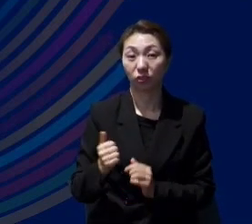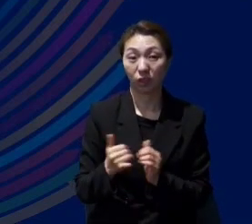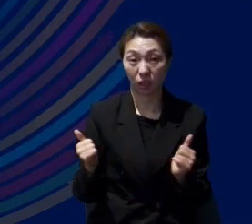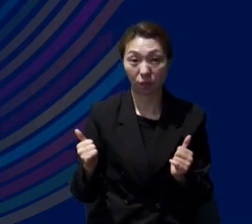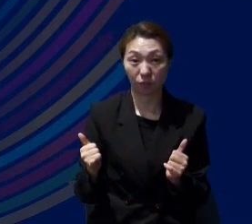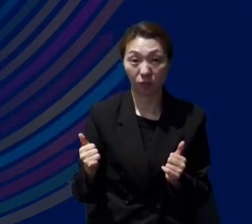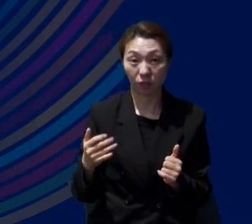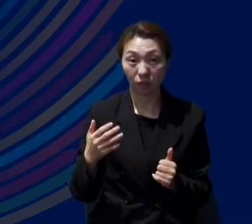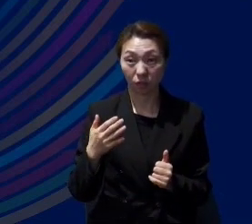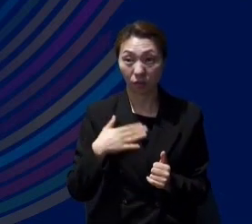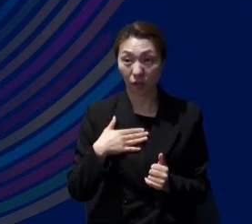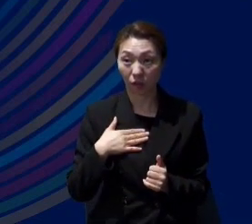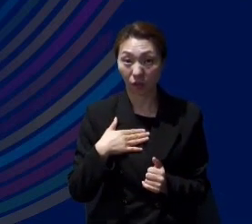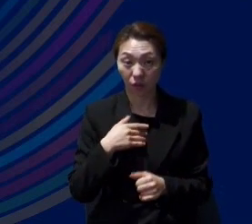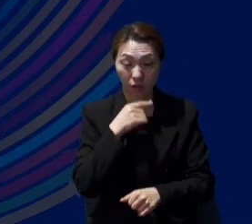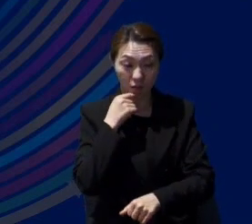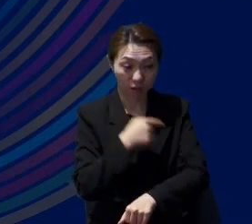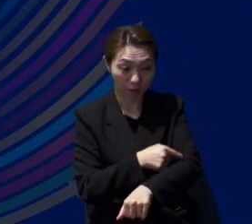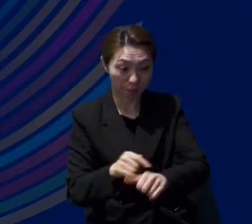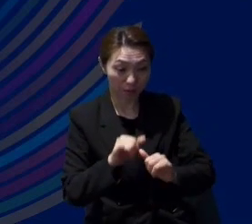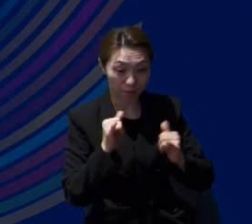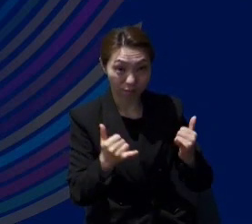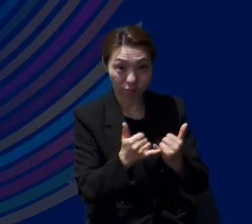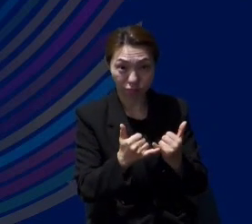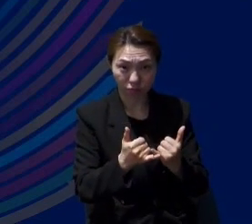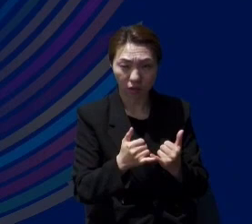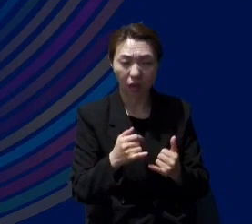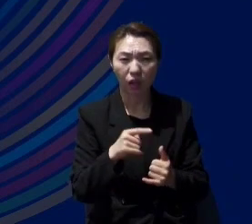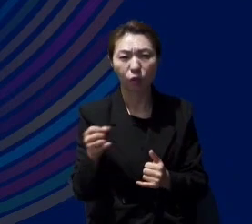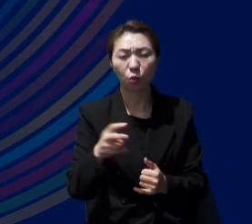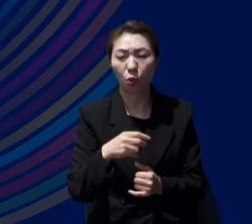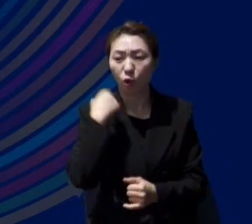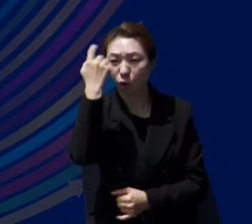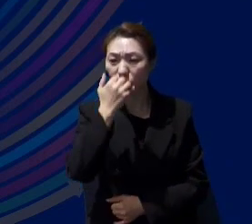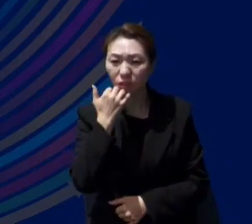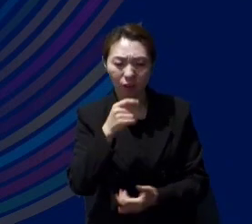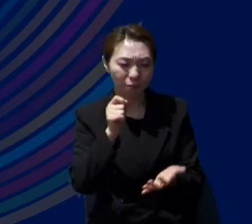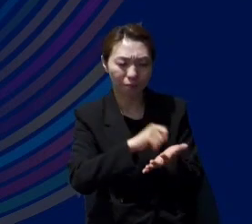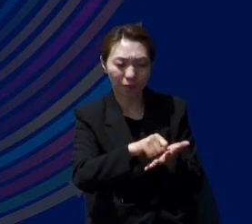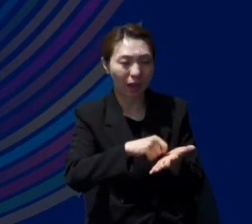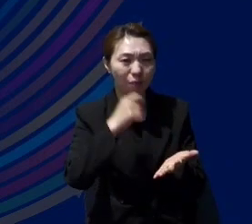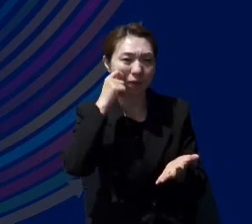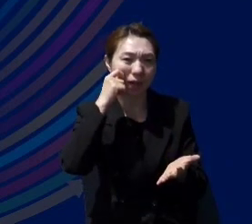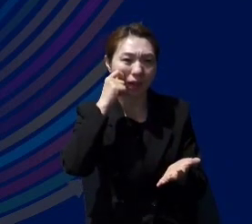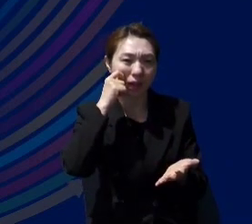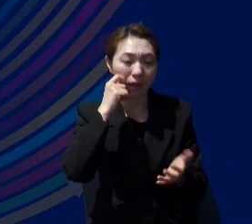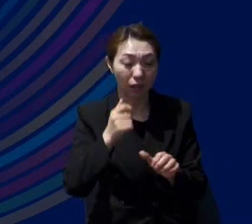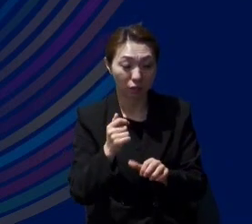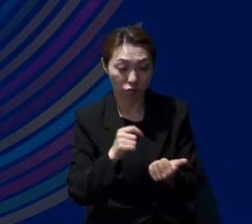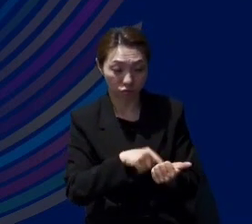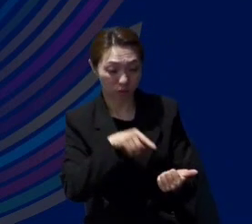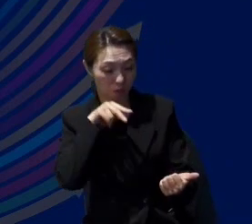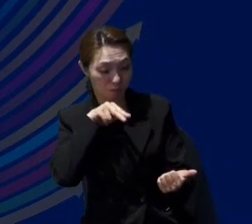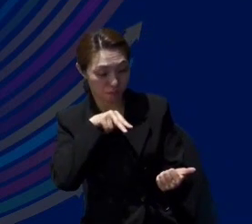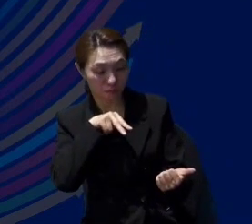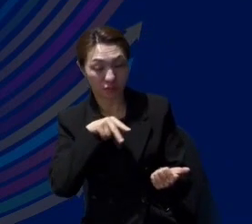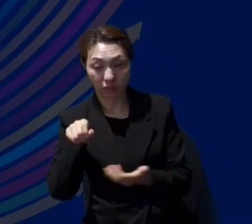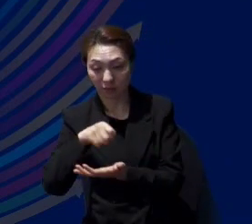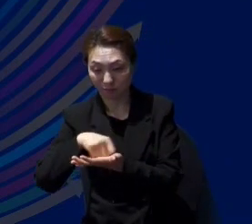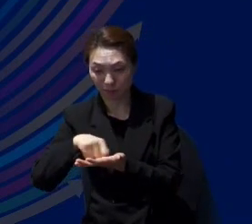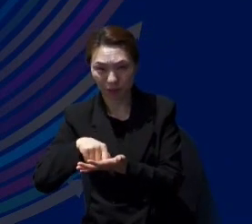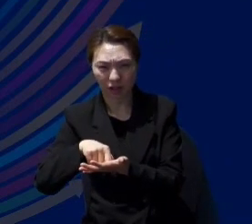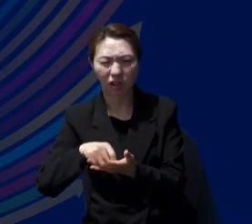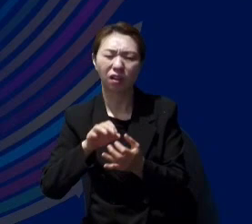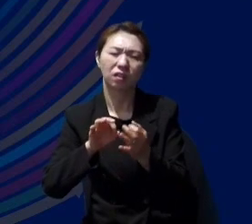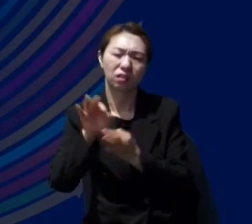that creates a disconnect between the population estimates and the death estimates. And so these misclassification ratios that we're borrowing from a previous